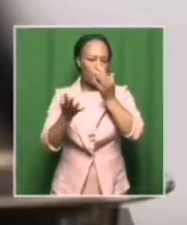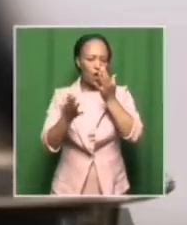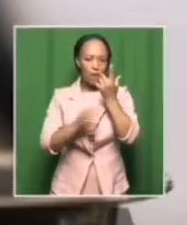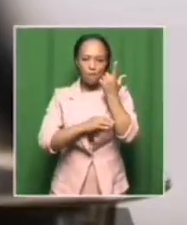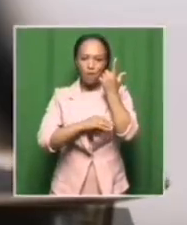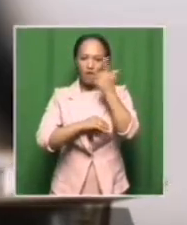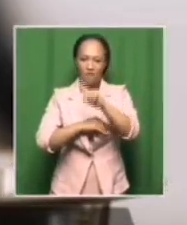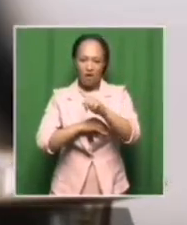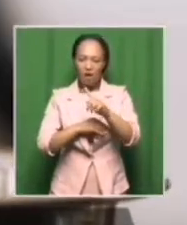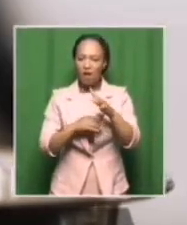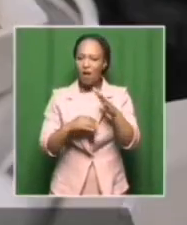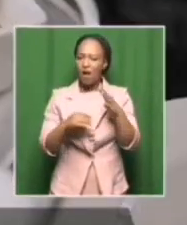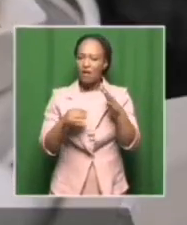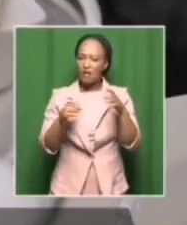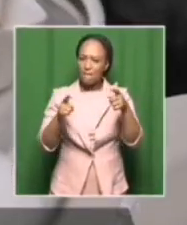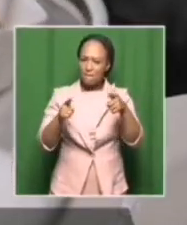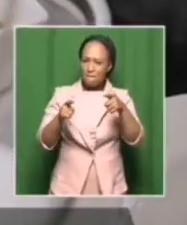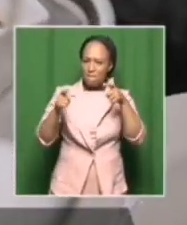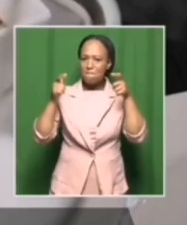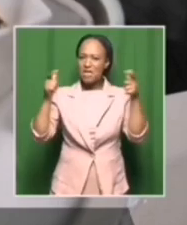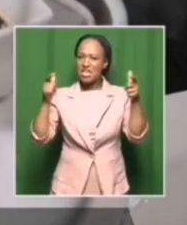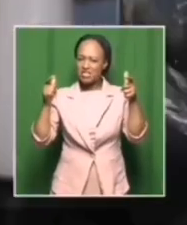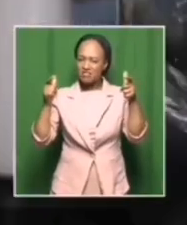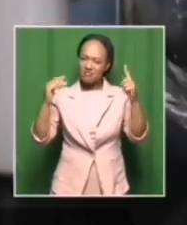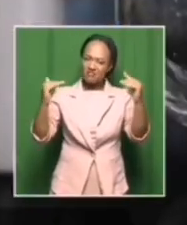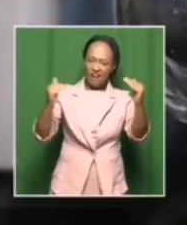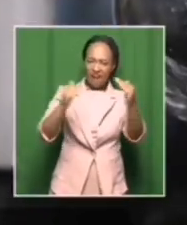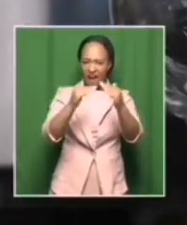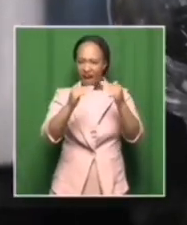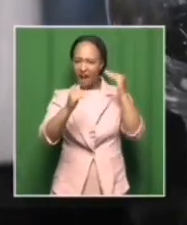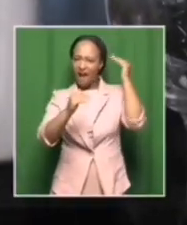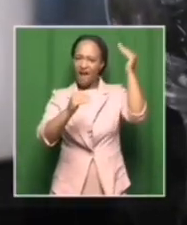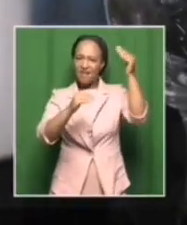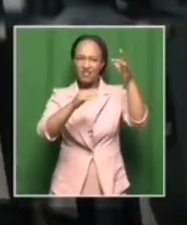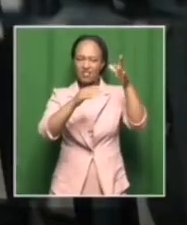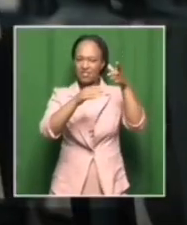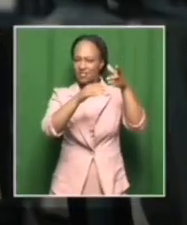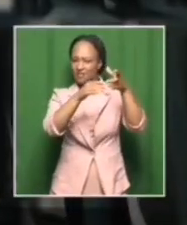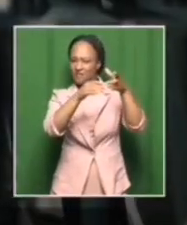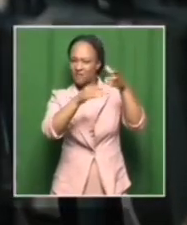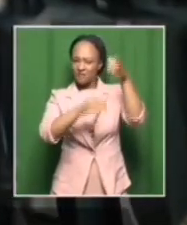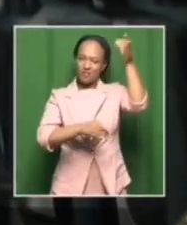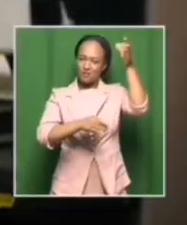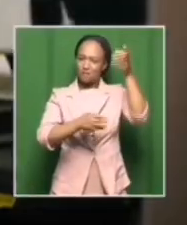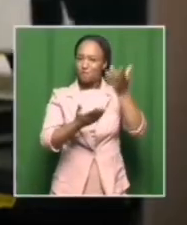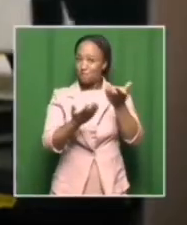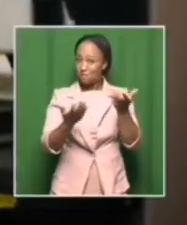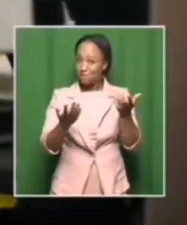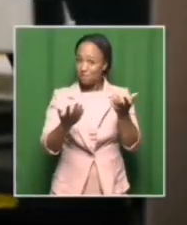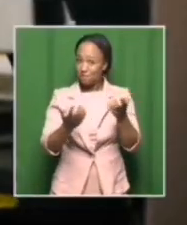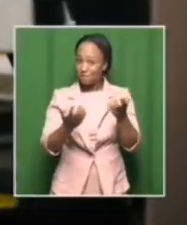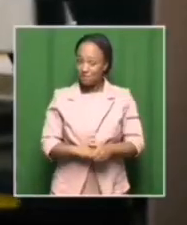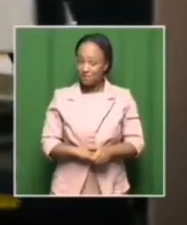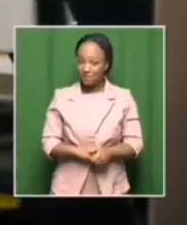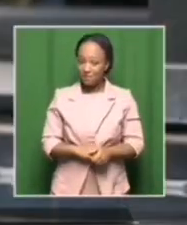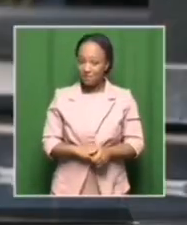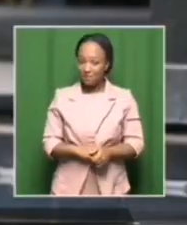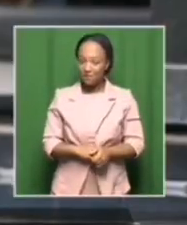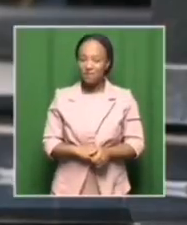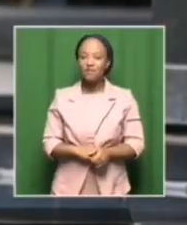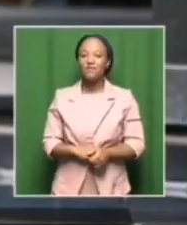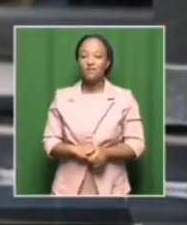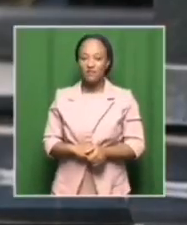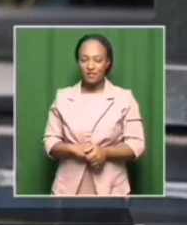the boldest, the loudest, the highest? I mean, that's the Legacy Group, isn't it? Just sort of wanting to break boundaries all the time. It very much is